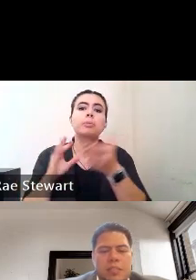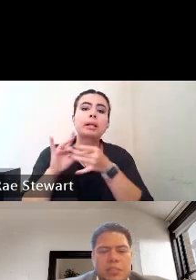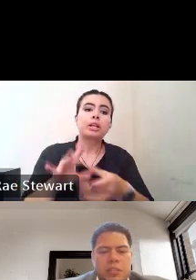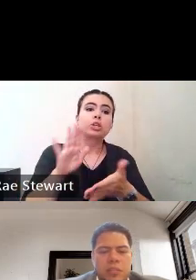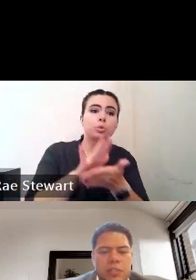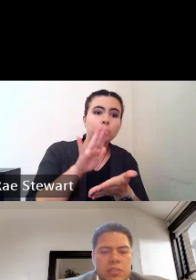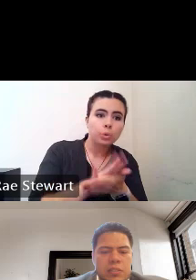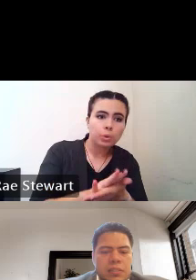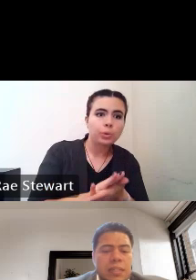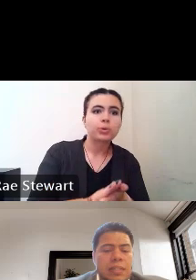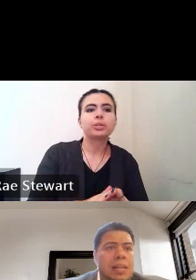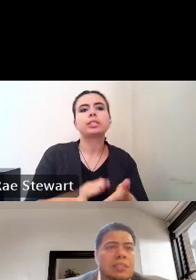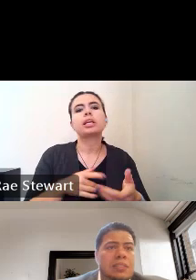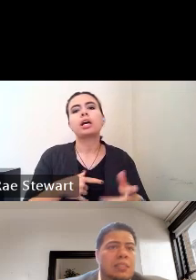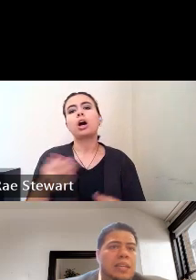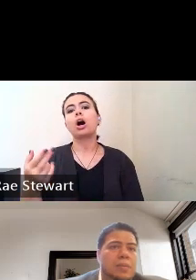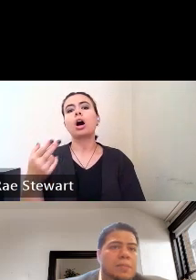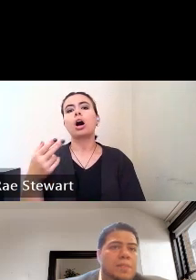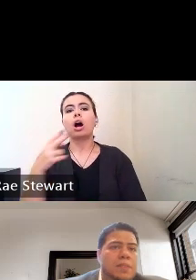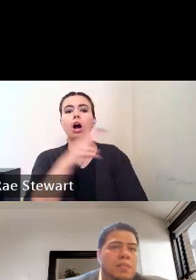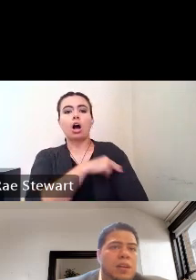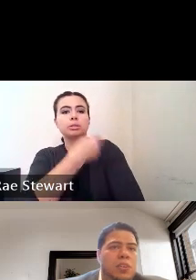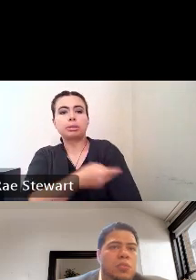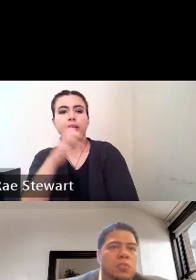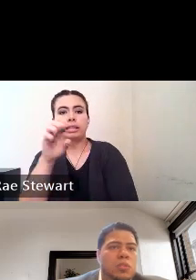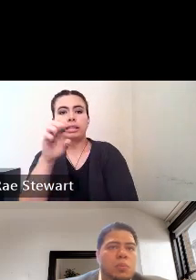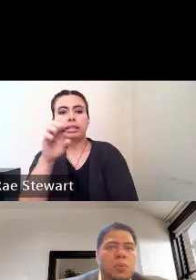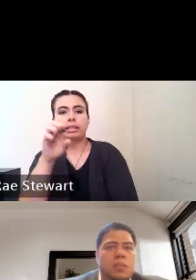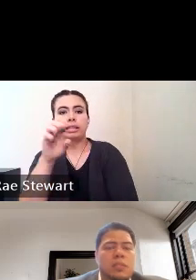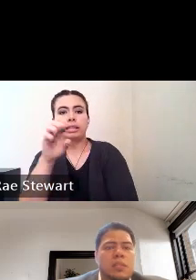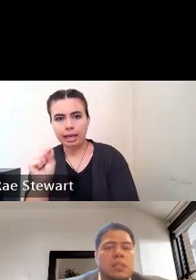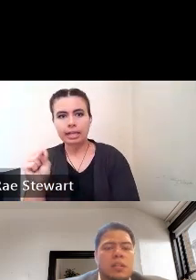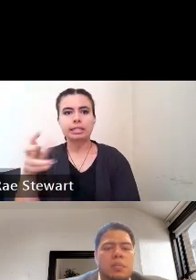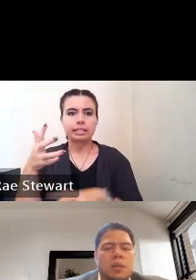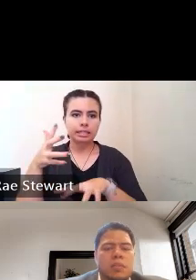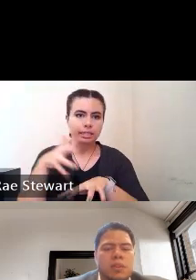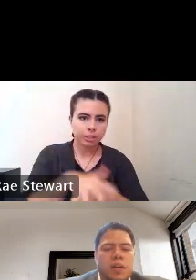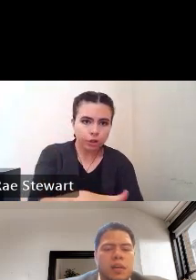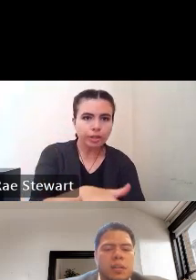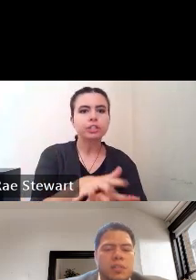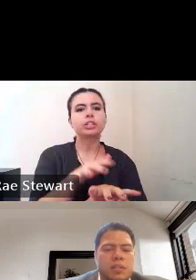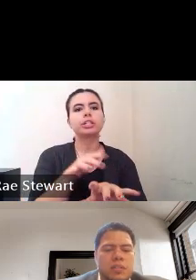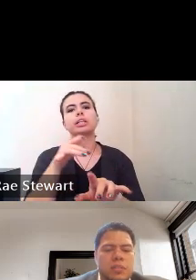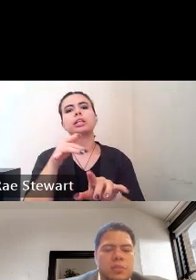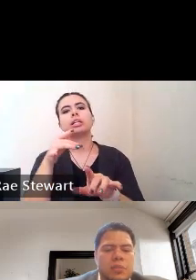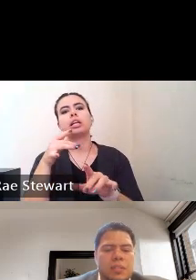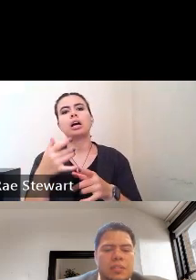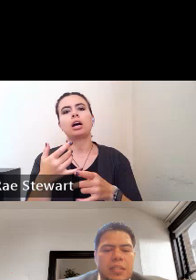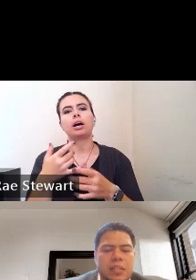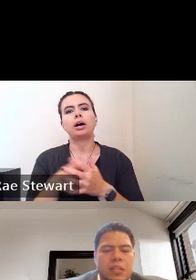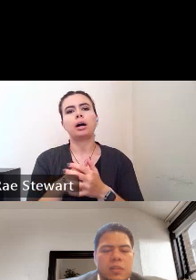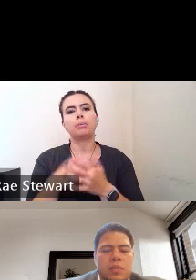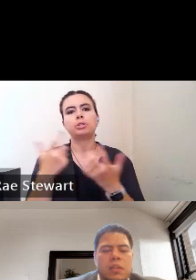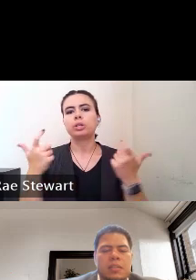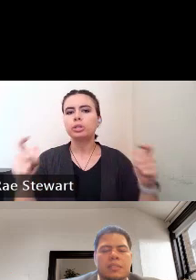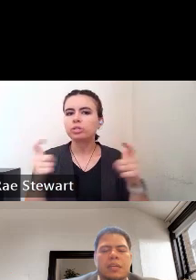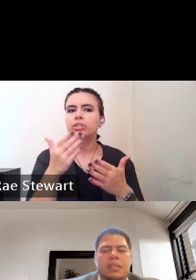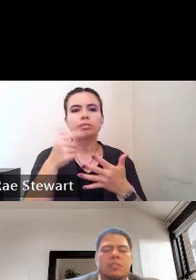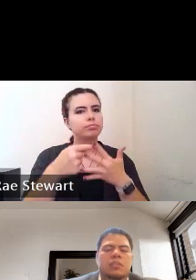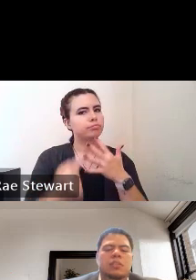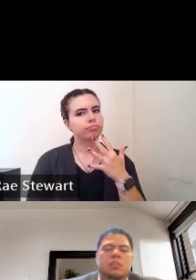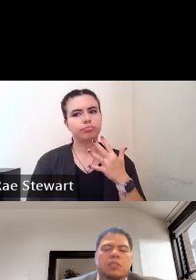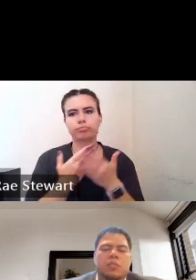and EMS integration, technology and data, right? Huge components of how the healthcare system. So the intent here